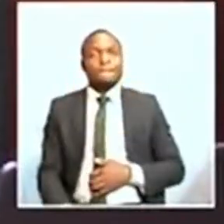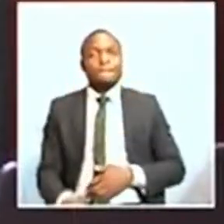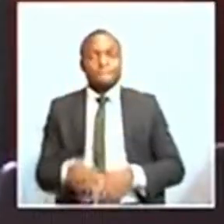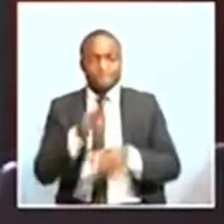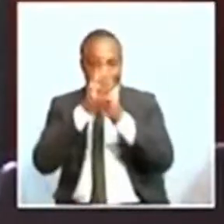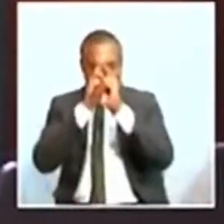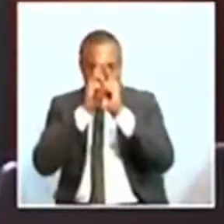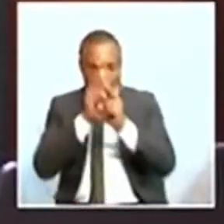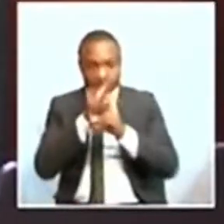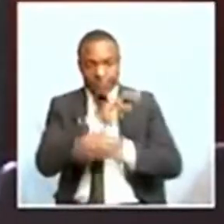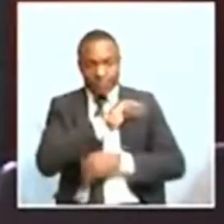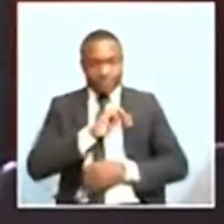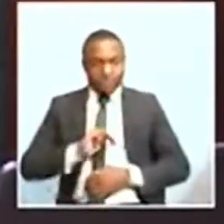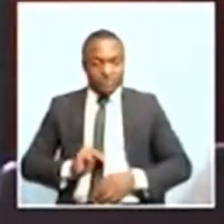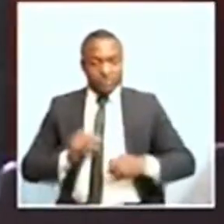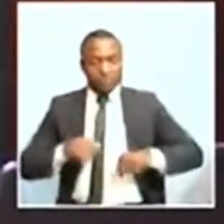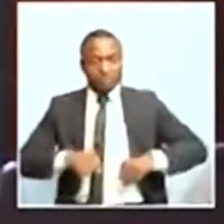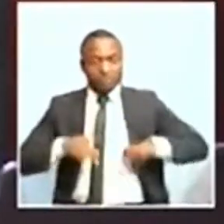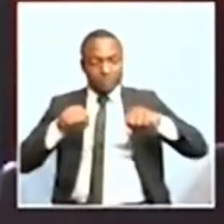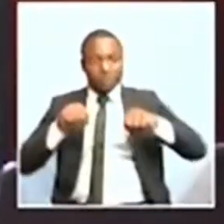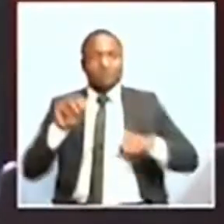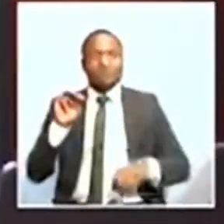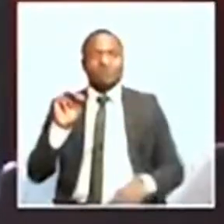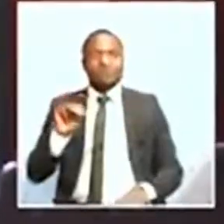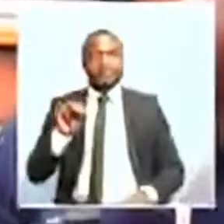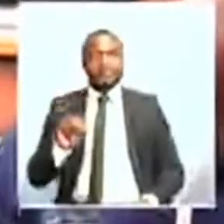Bwana Mkubwa.